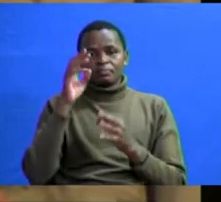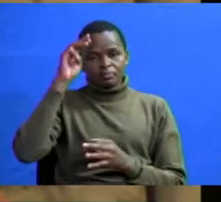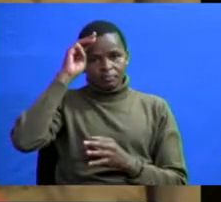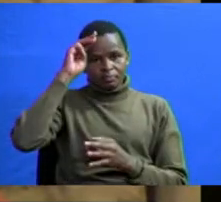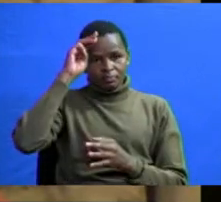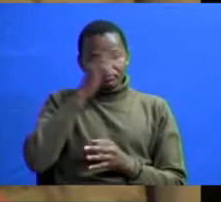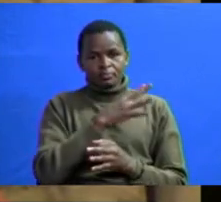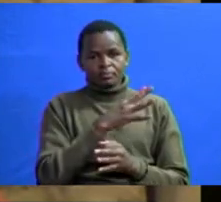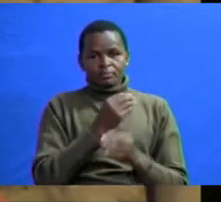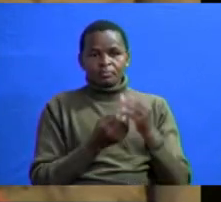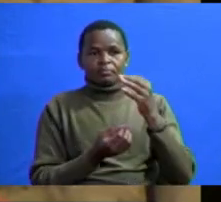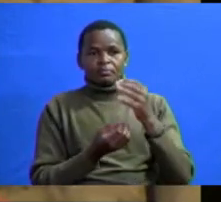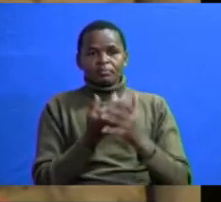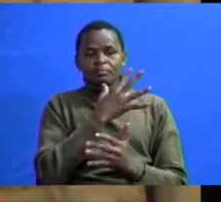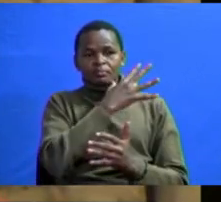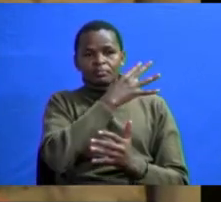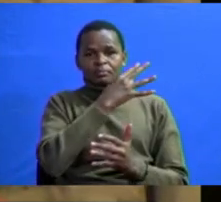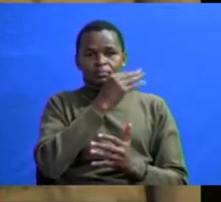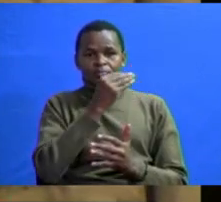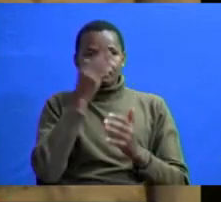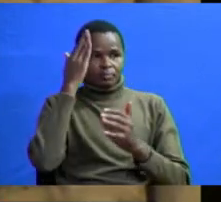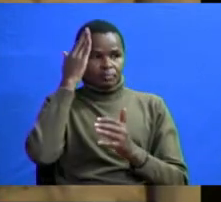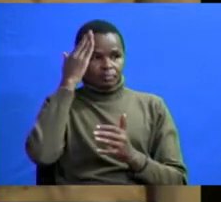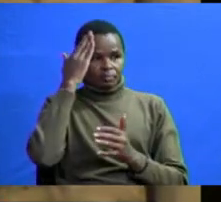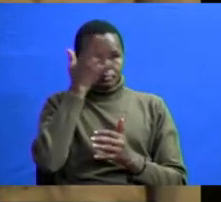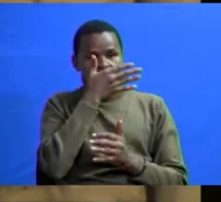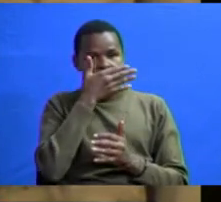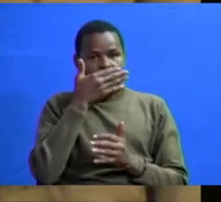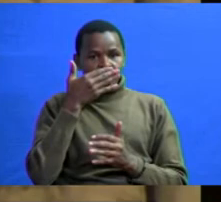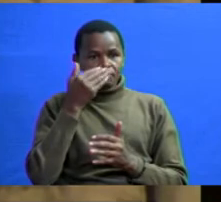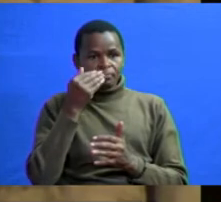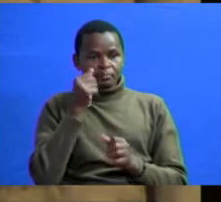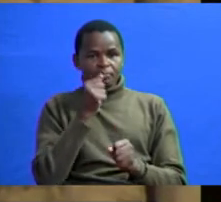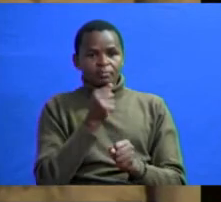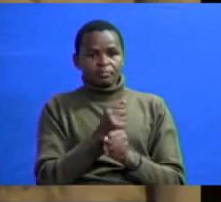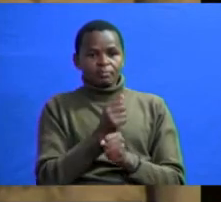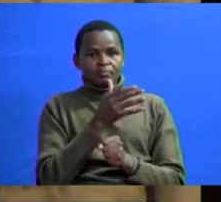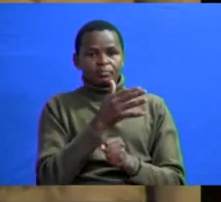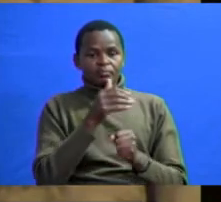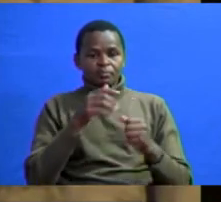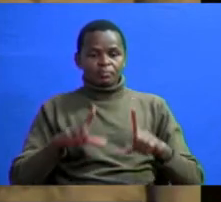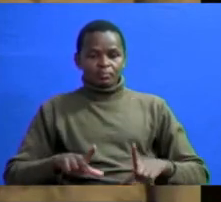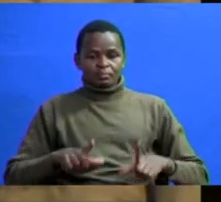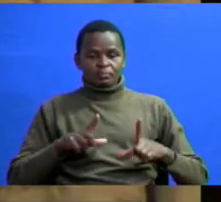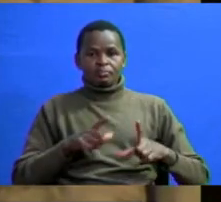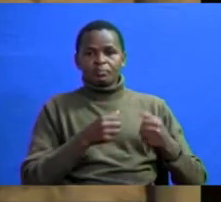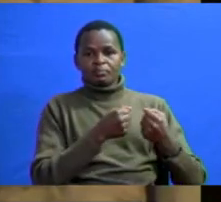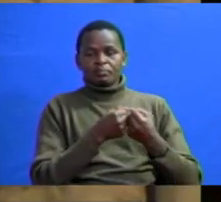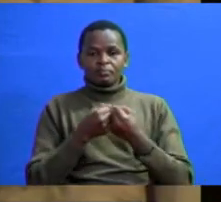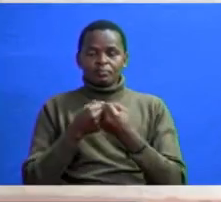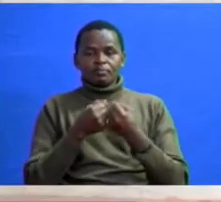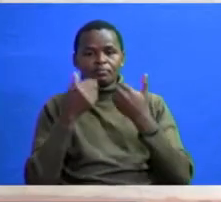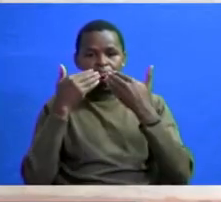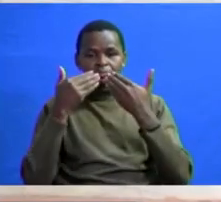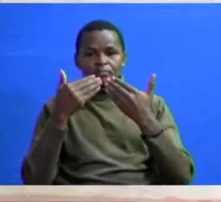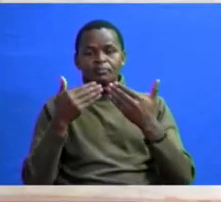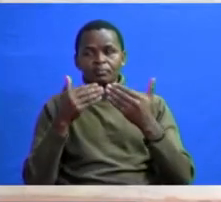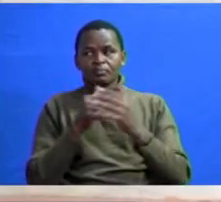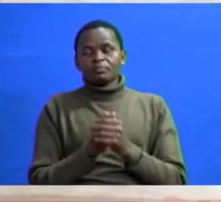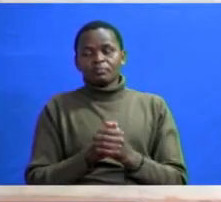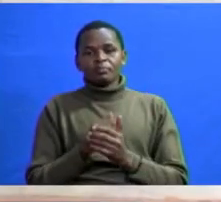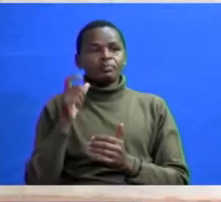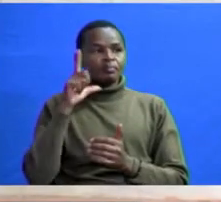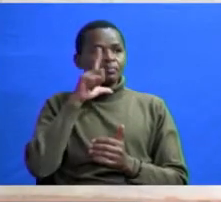and thrive, and even know how best to cope and deal with these life challenges. All right. Thank you very much. As we wind